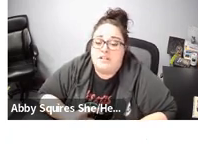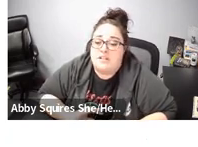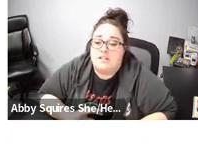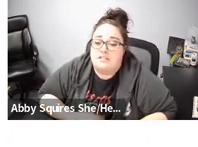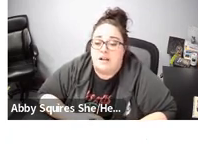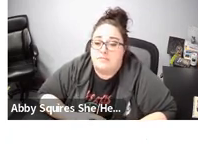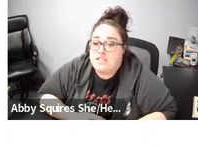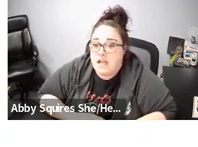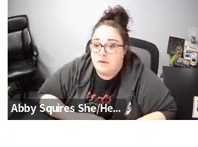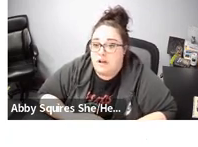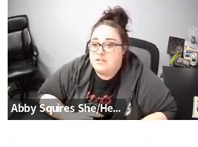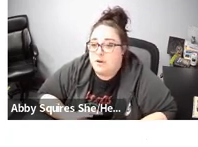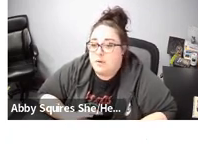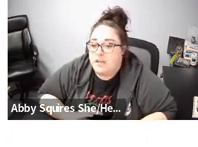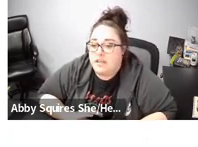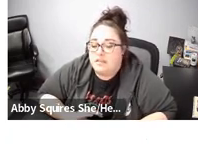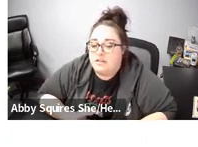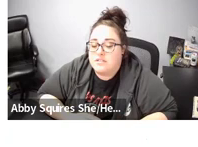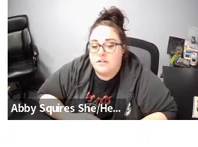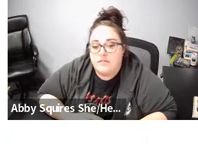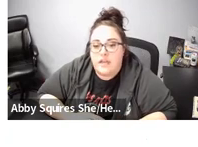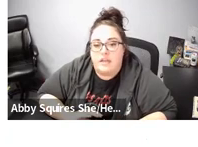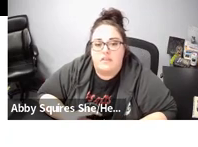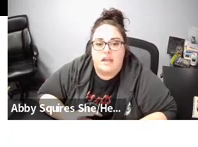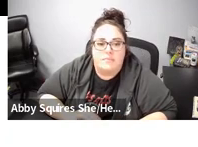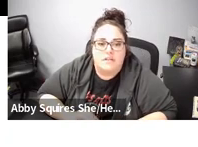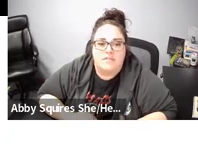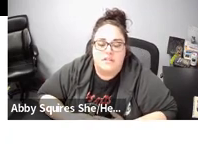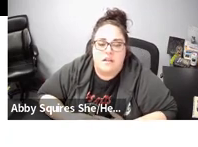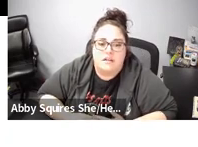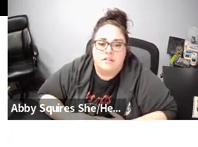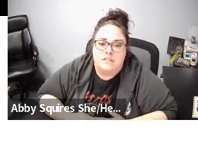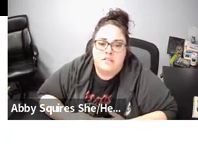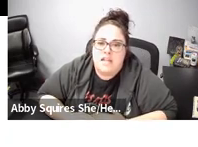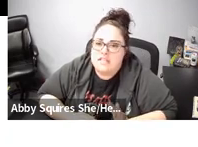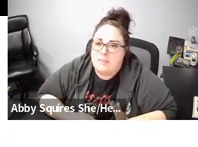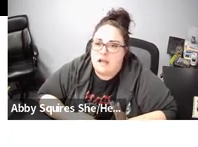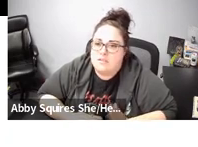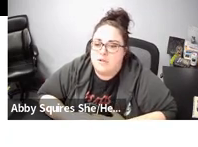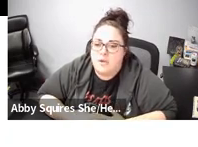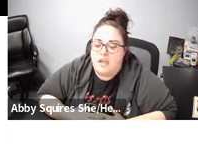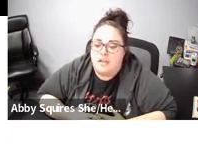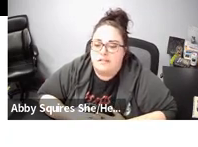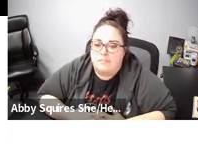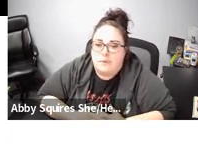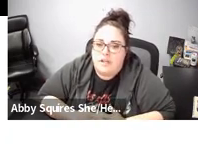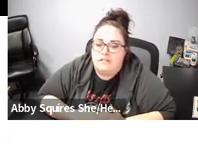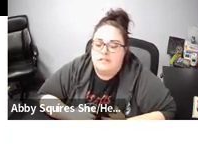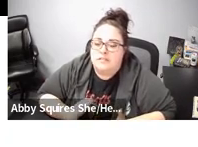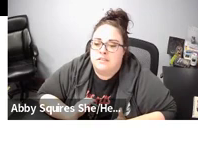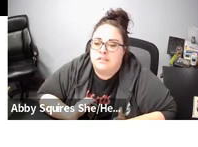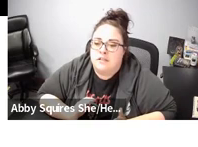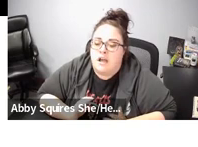feel free to reach out. Also in the survey, I believe there's a text box where you can